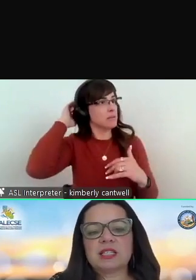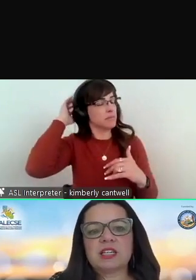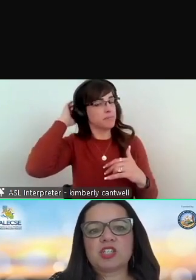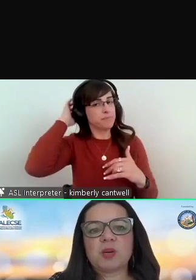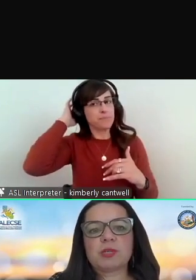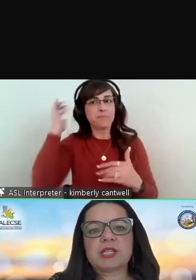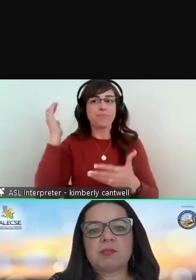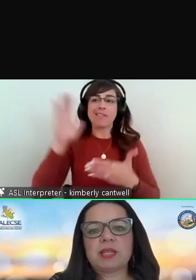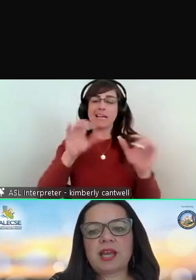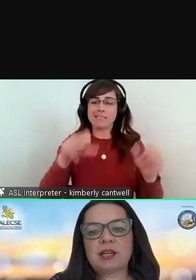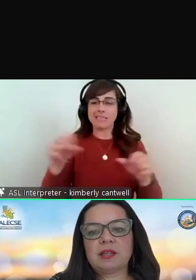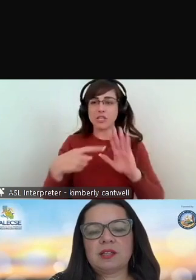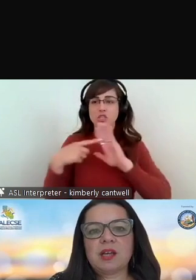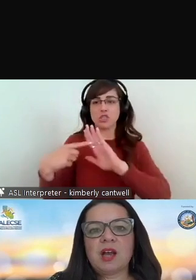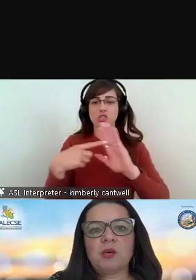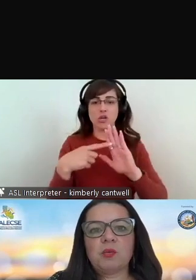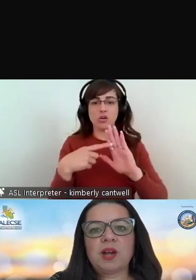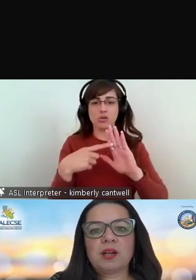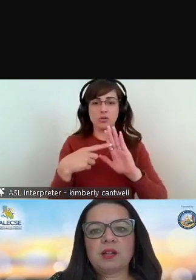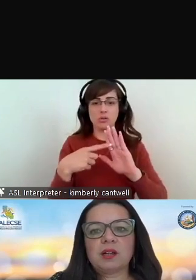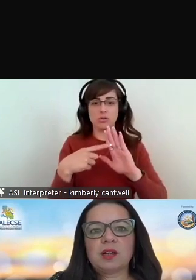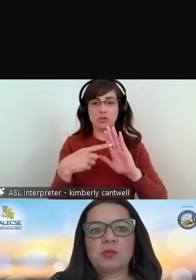less likely to show pretend.